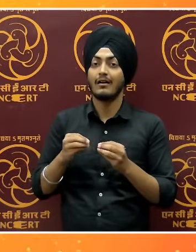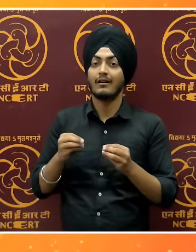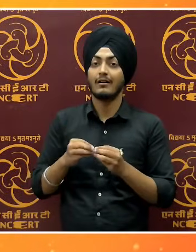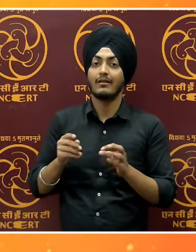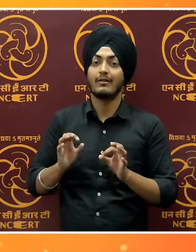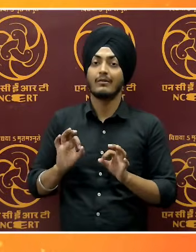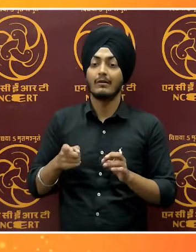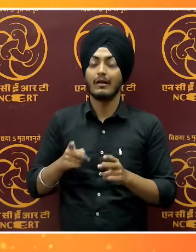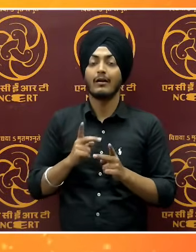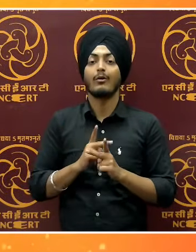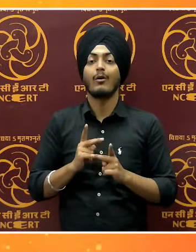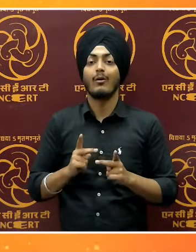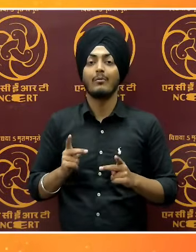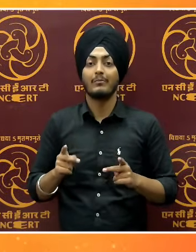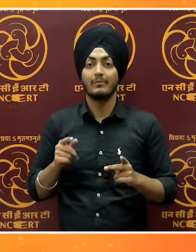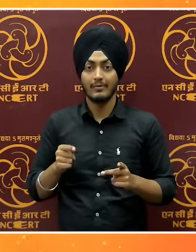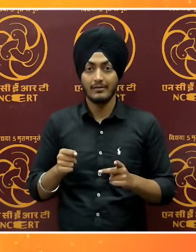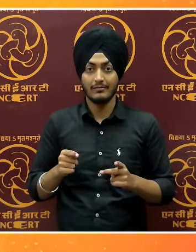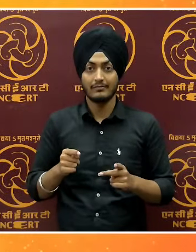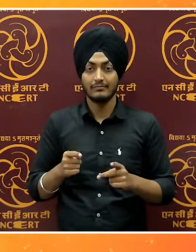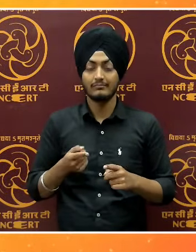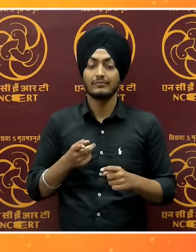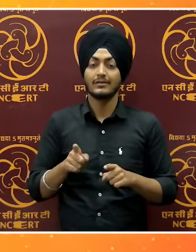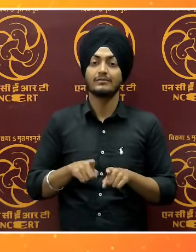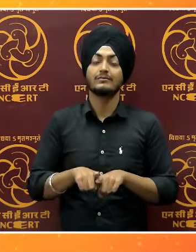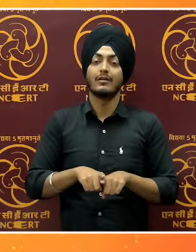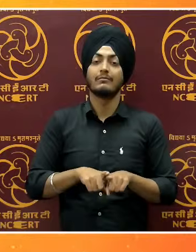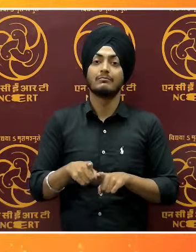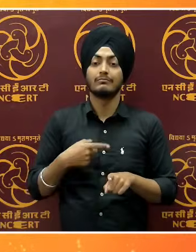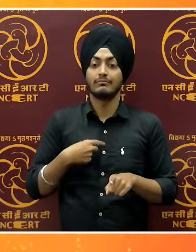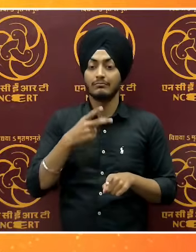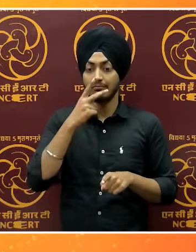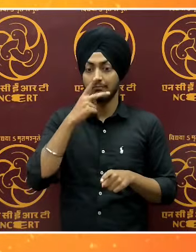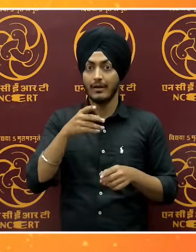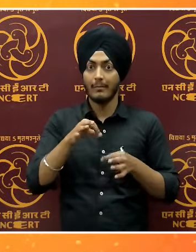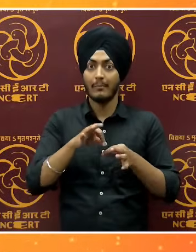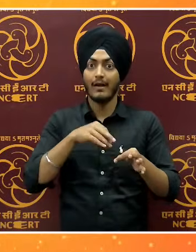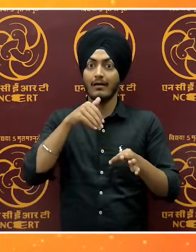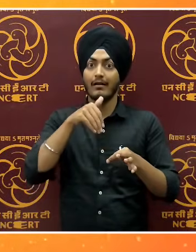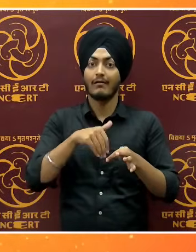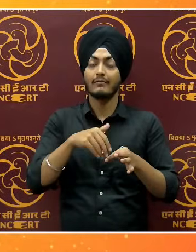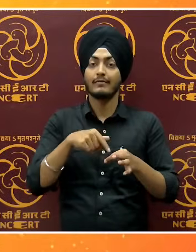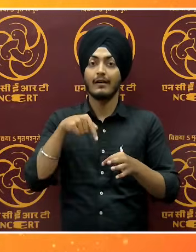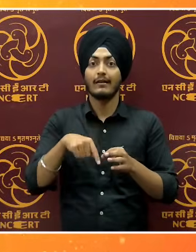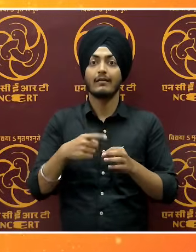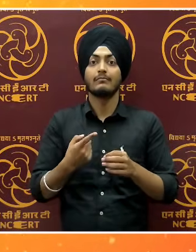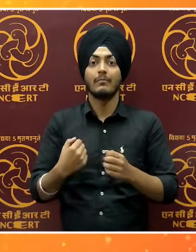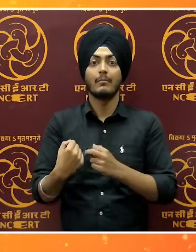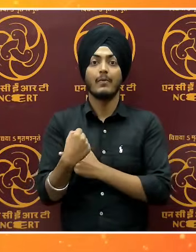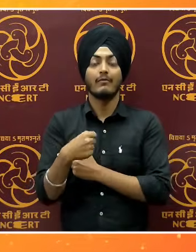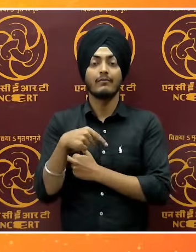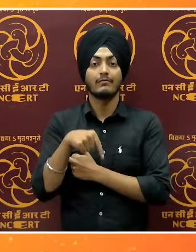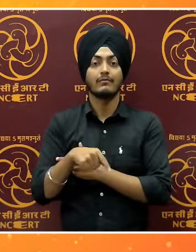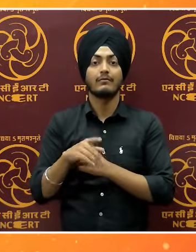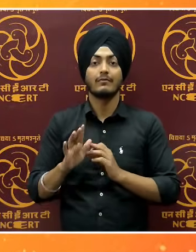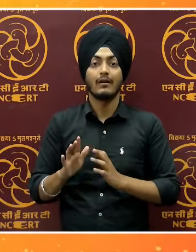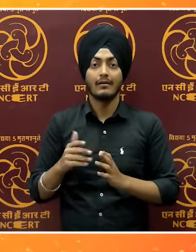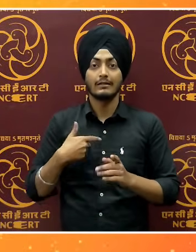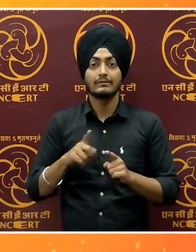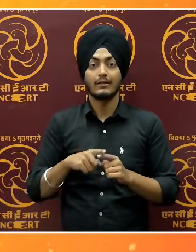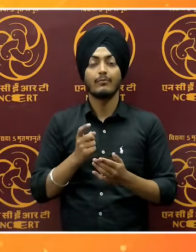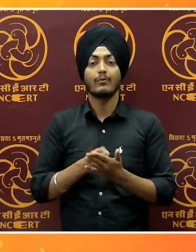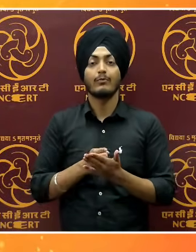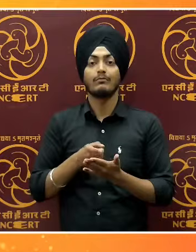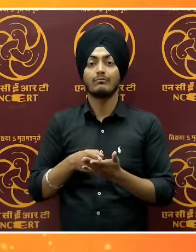a neutral particle. Light is a packet of energy. So it goes as a packet of energy from one place to another